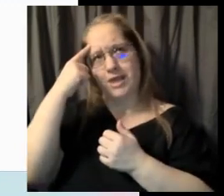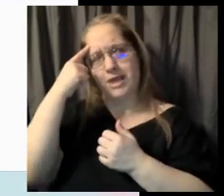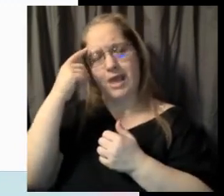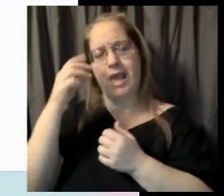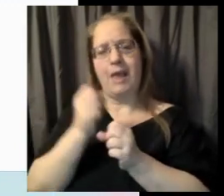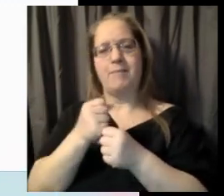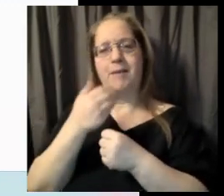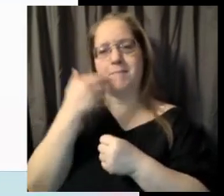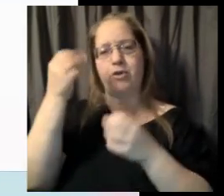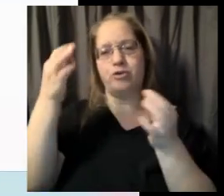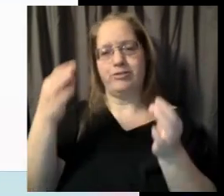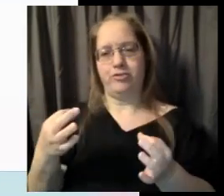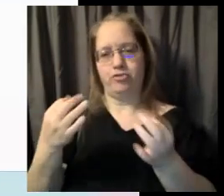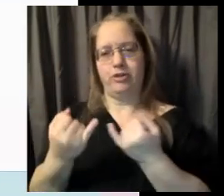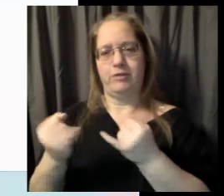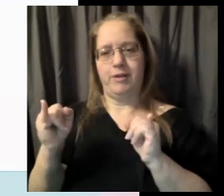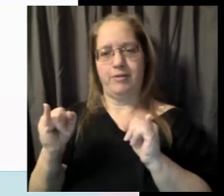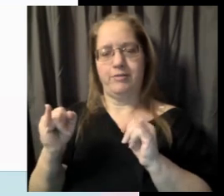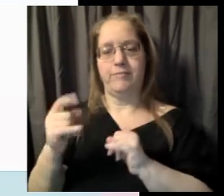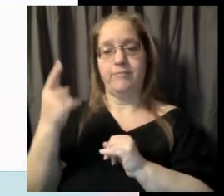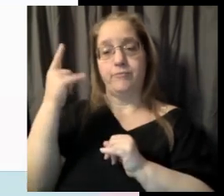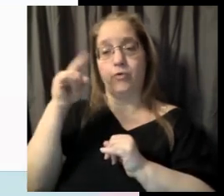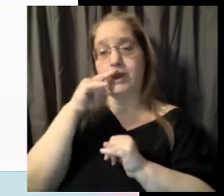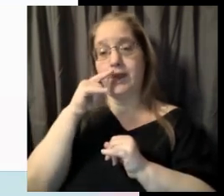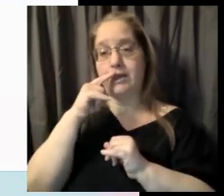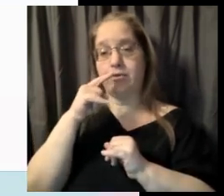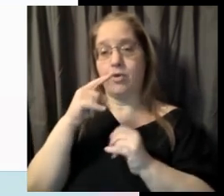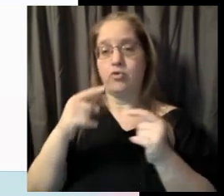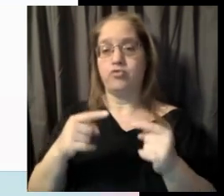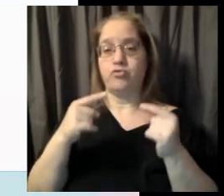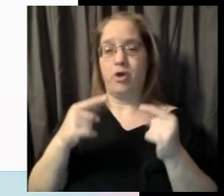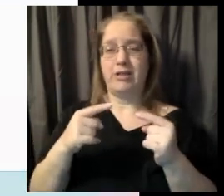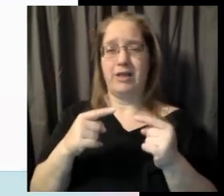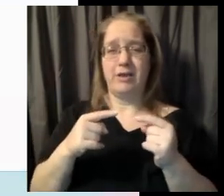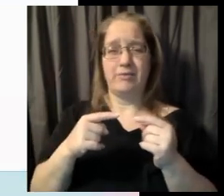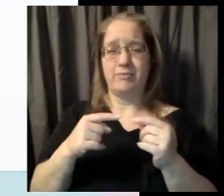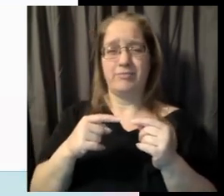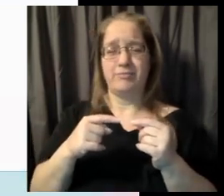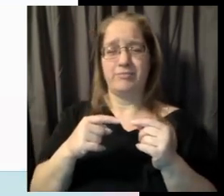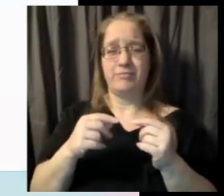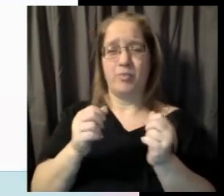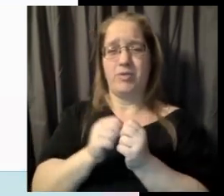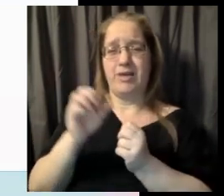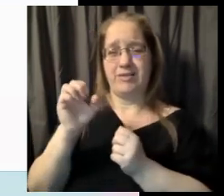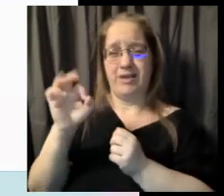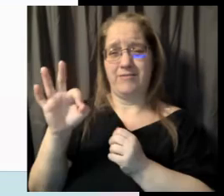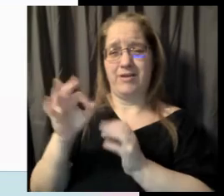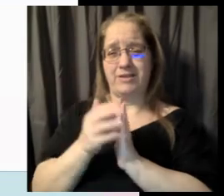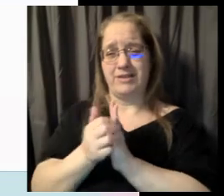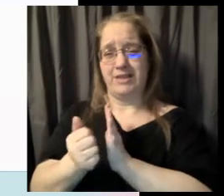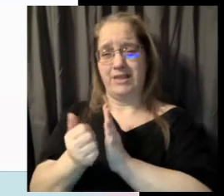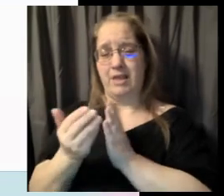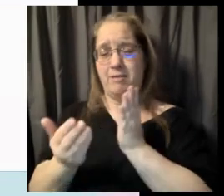own. For those that are struggling with their own underdeveloped executive function skills, this may be a good time for you to